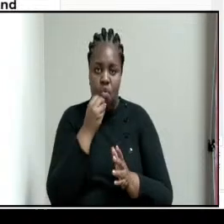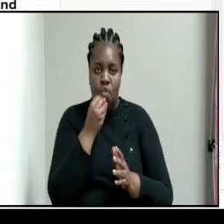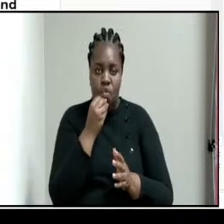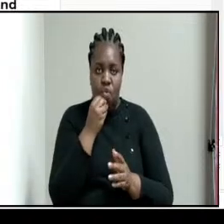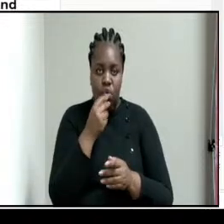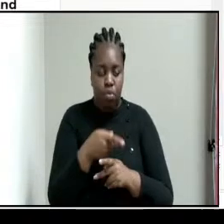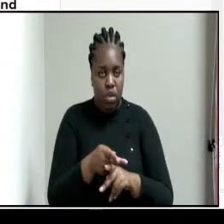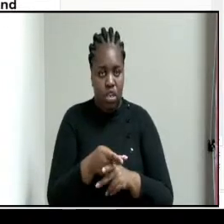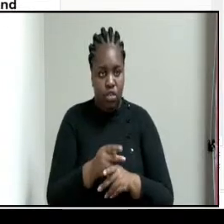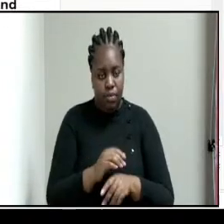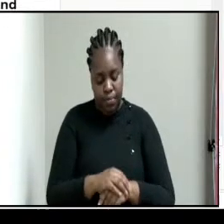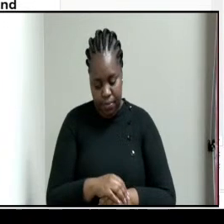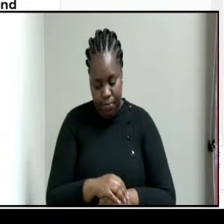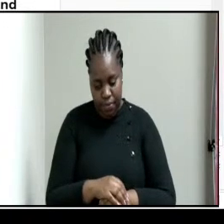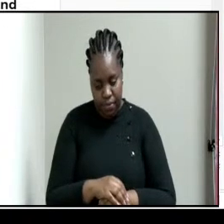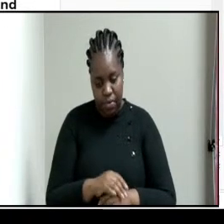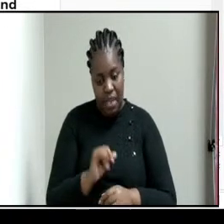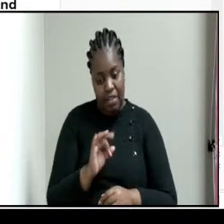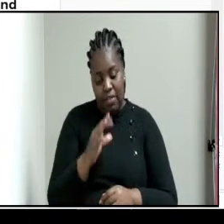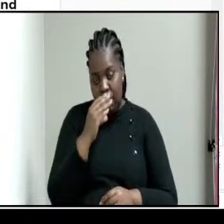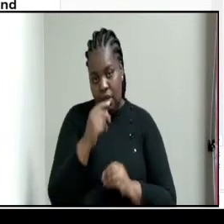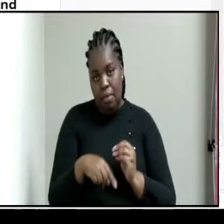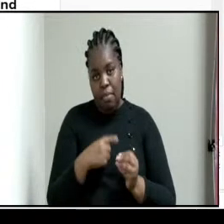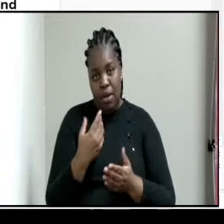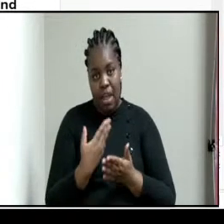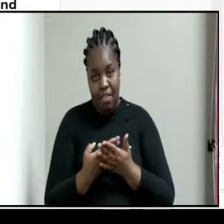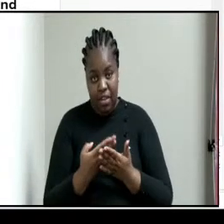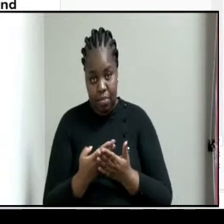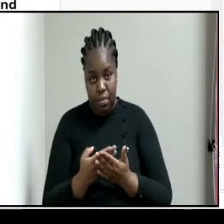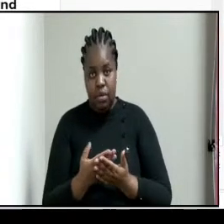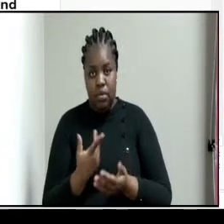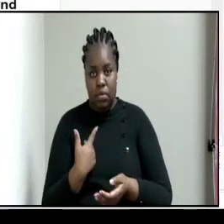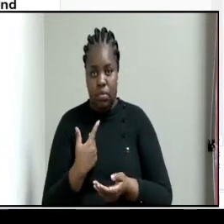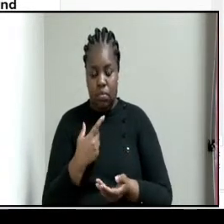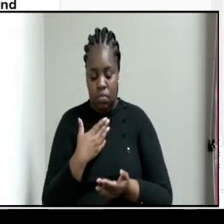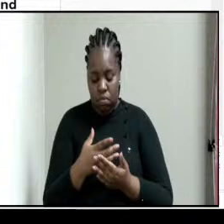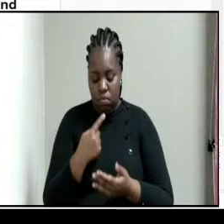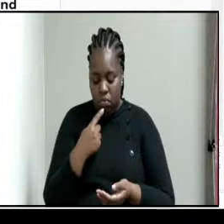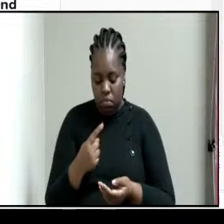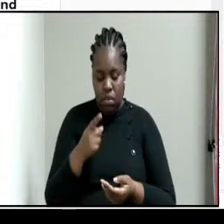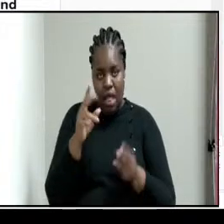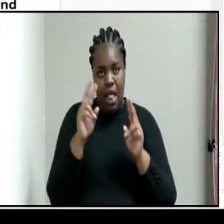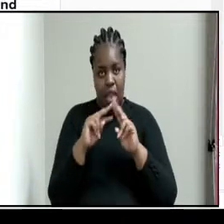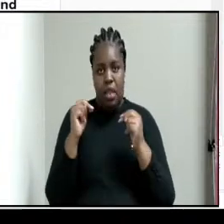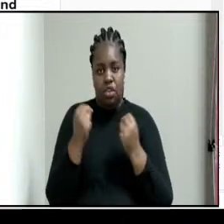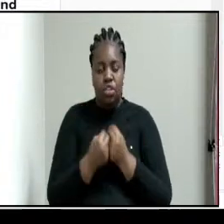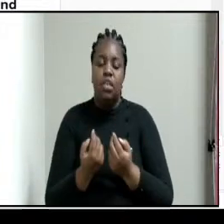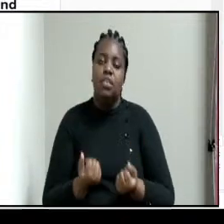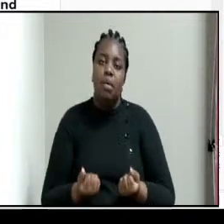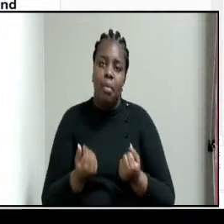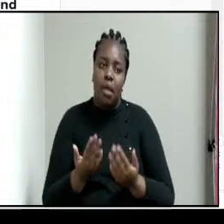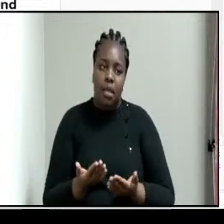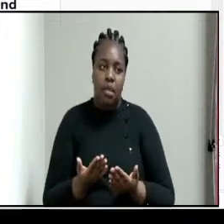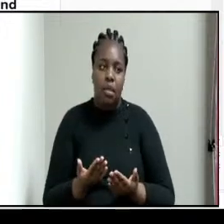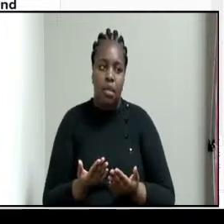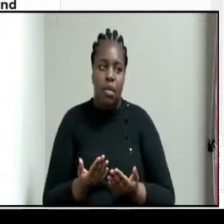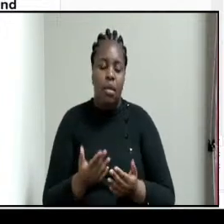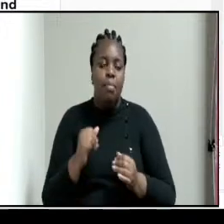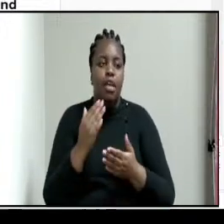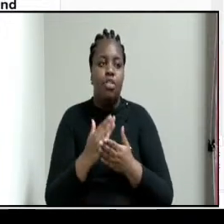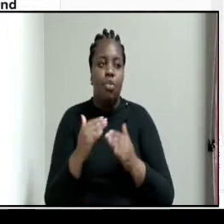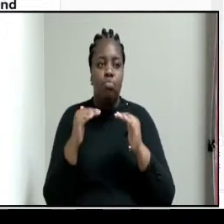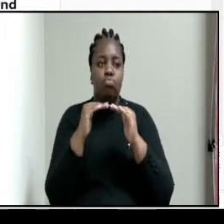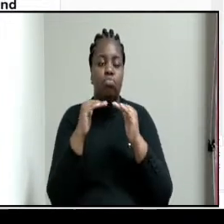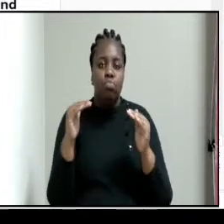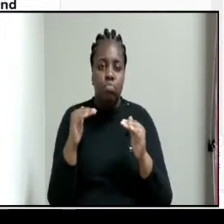way. So in essence, when we're talking about availability, we are saying it entails the existence of a national supply of food sufficient to meet the